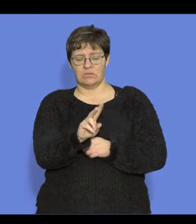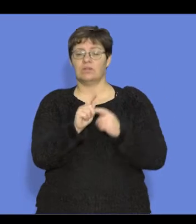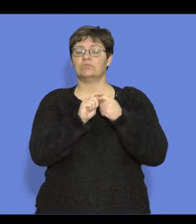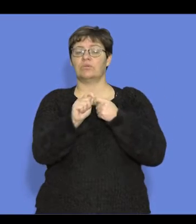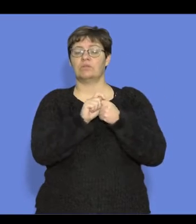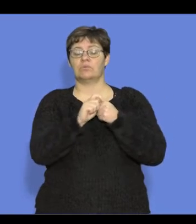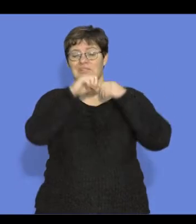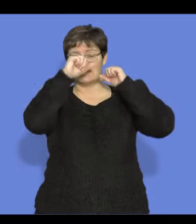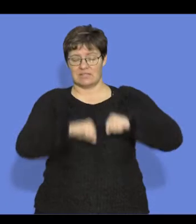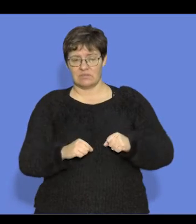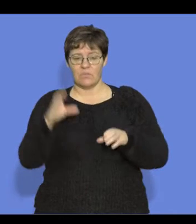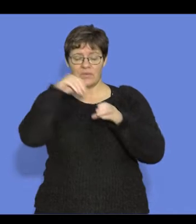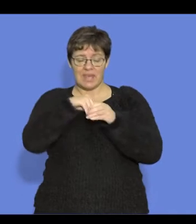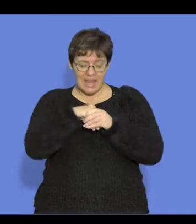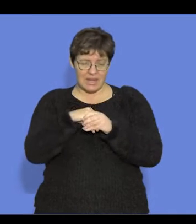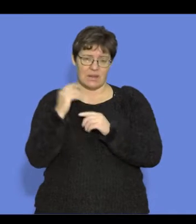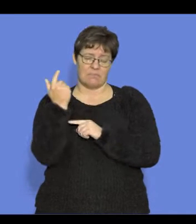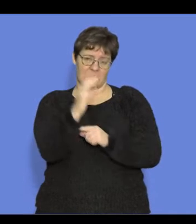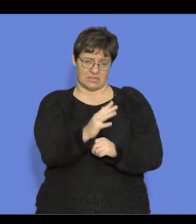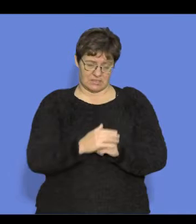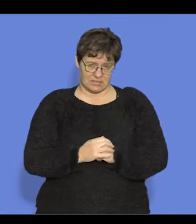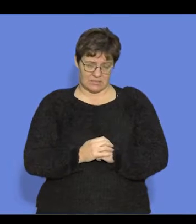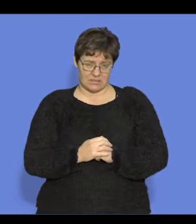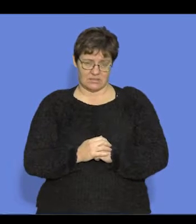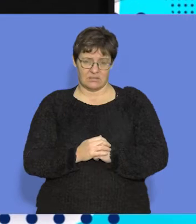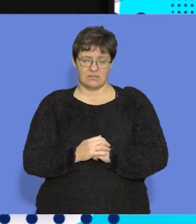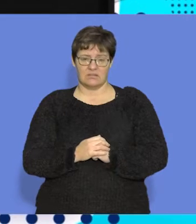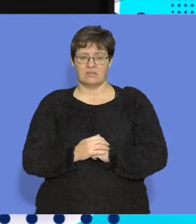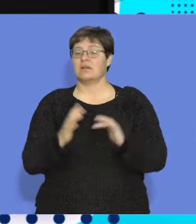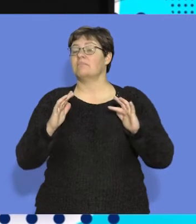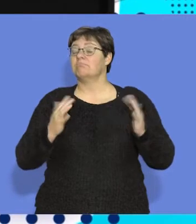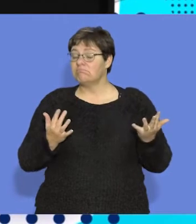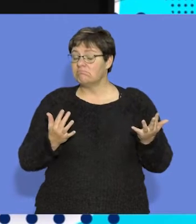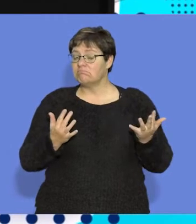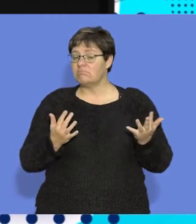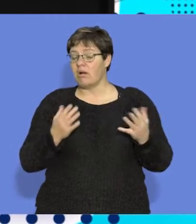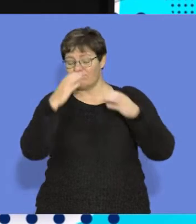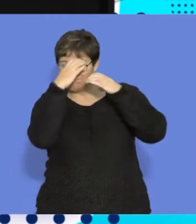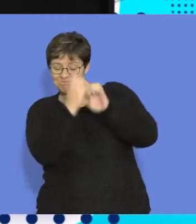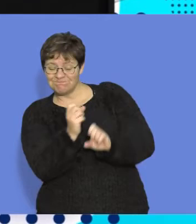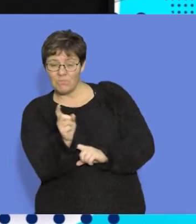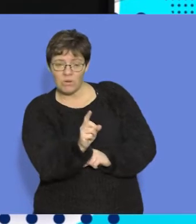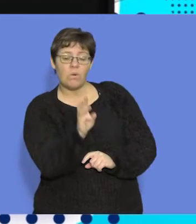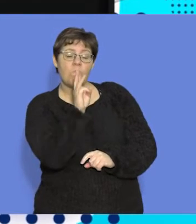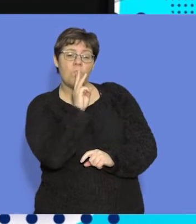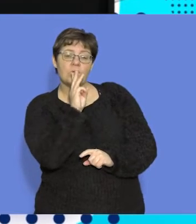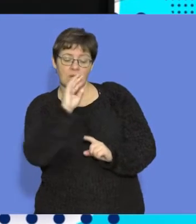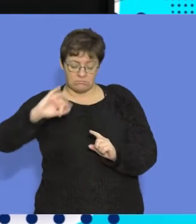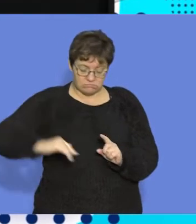transport systems in plants, more specifically how water is moved around the